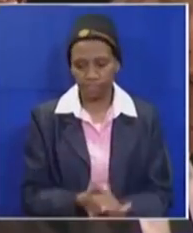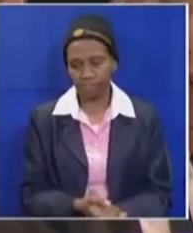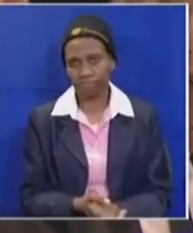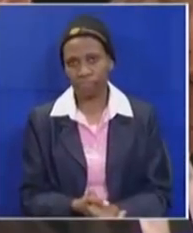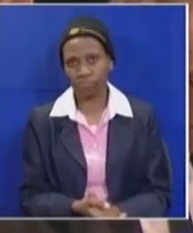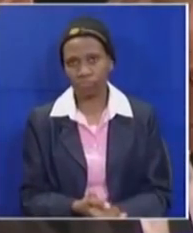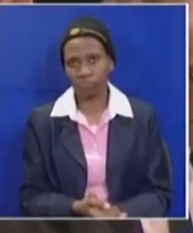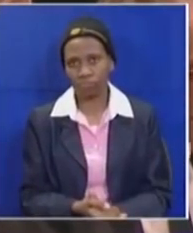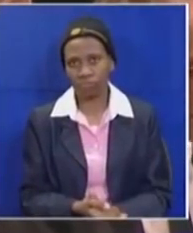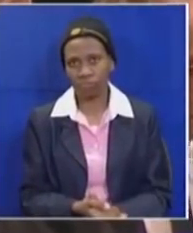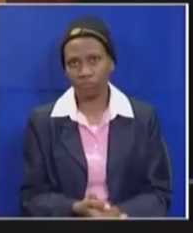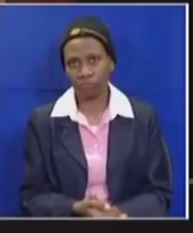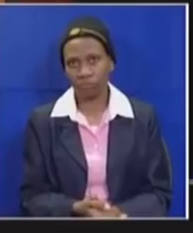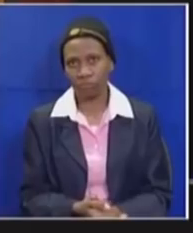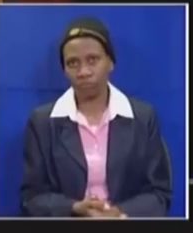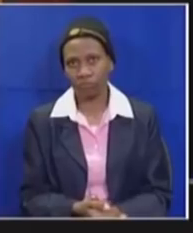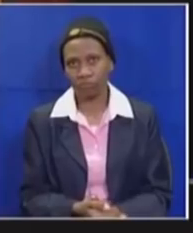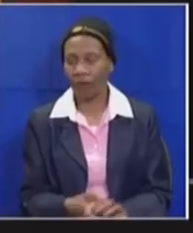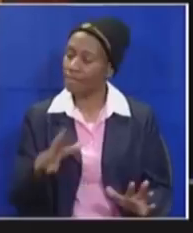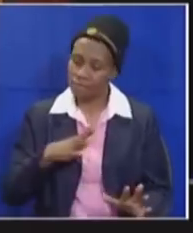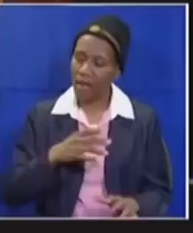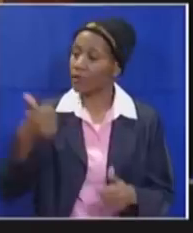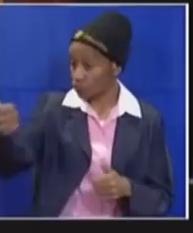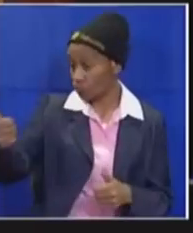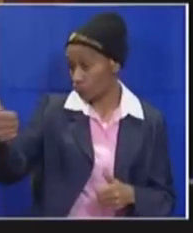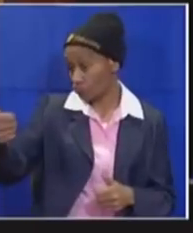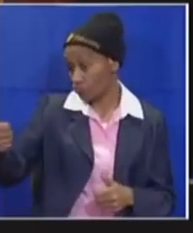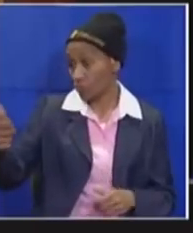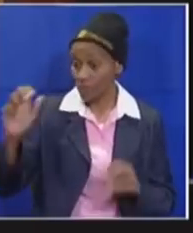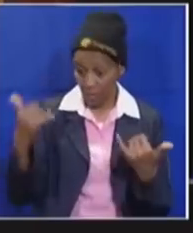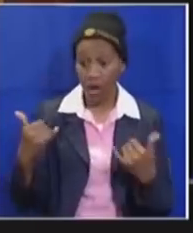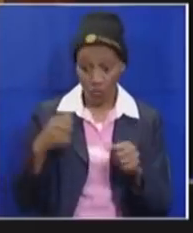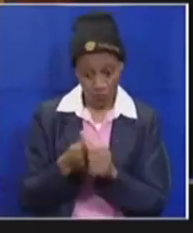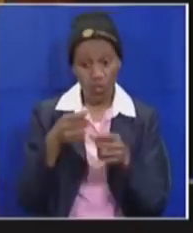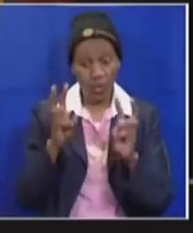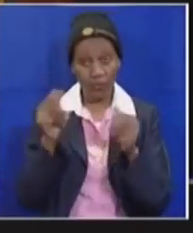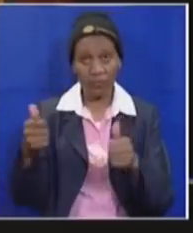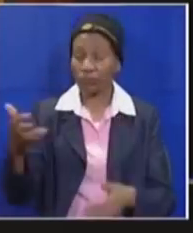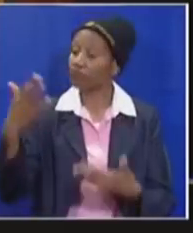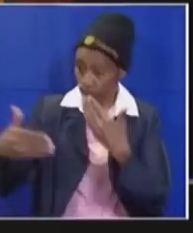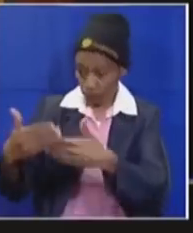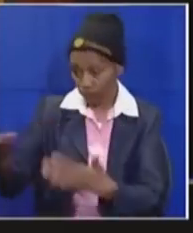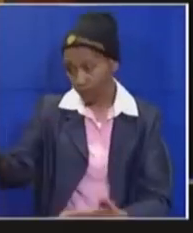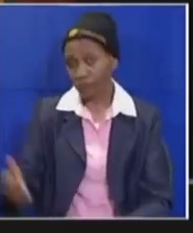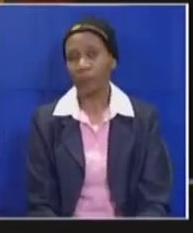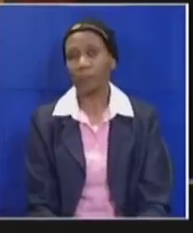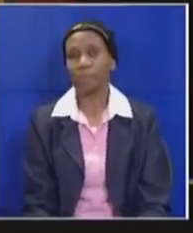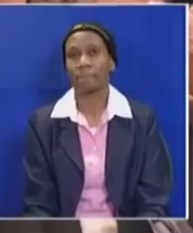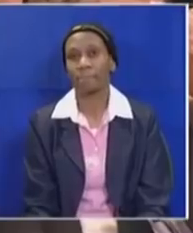I don't have the number. That's fine. That's good. You're coming all right now. Go ahead, Ndate.